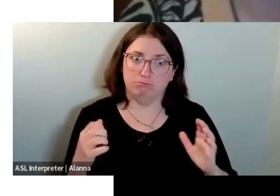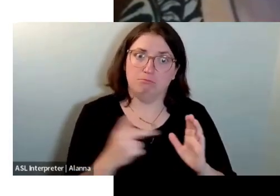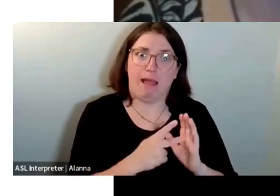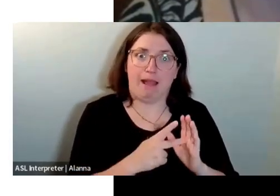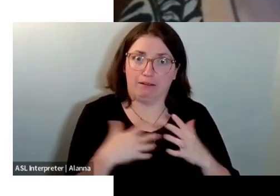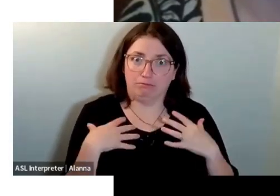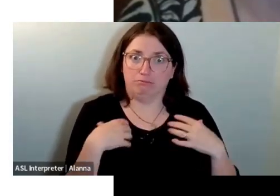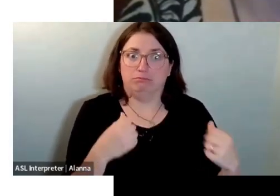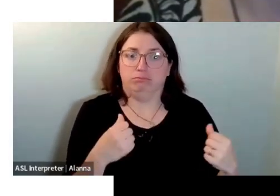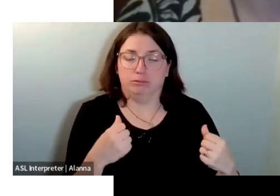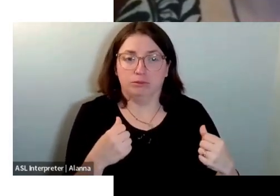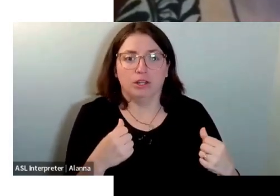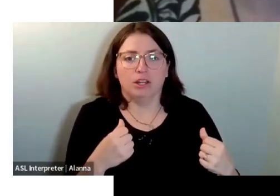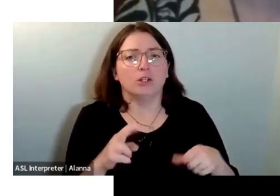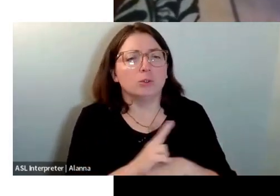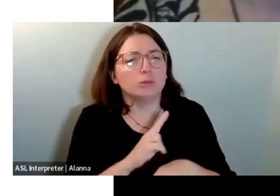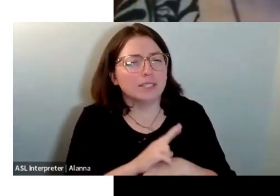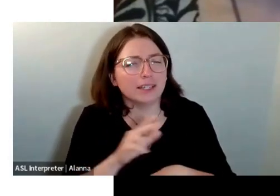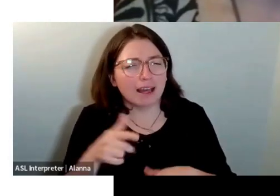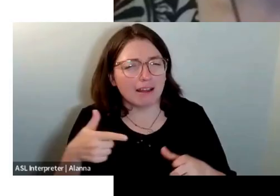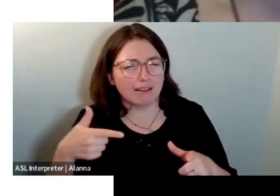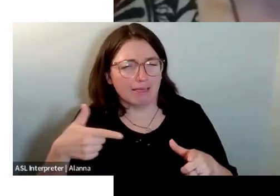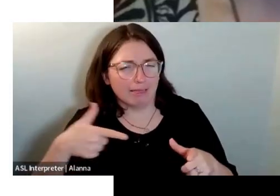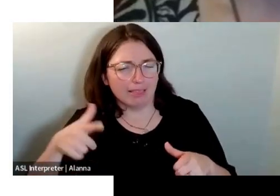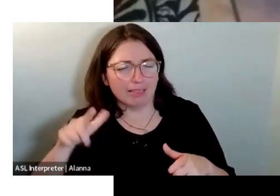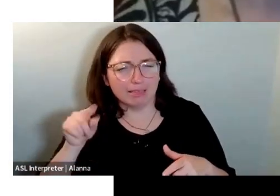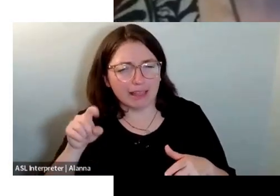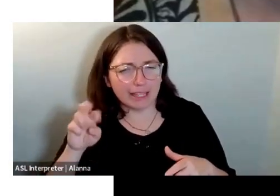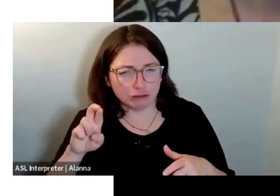dryness. Right.